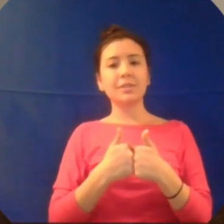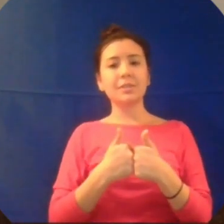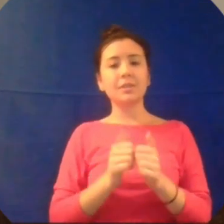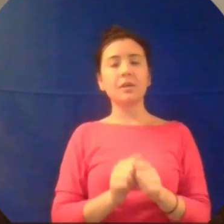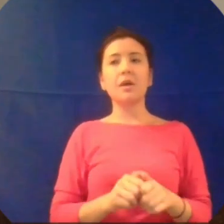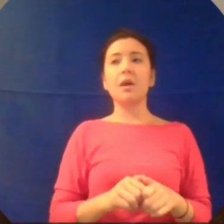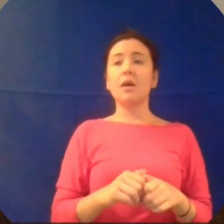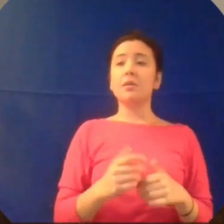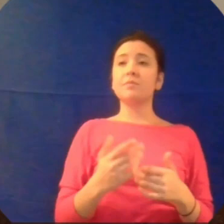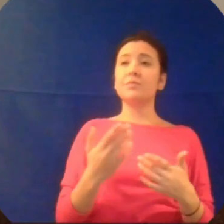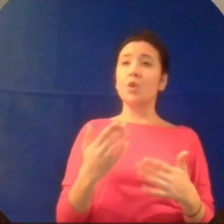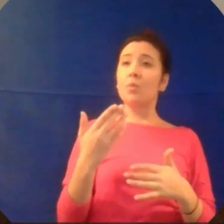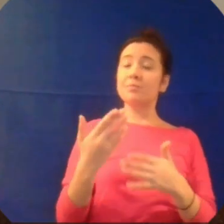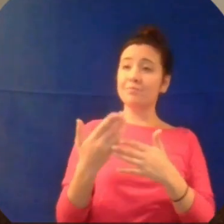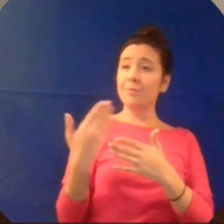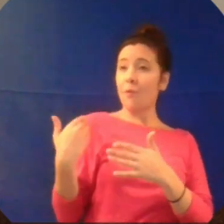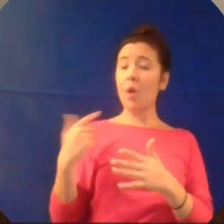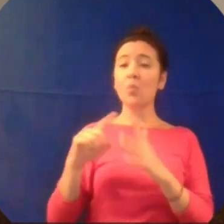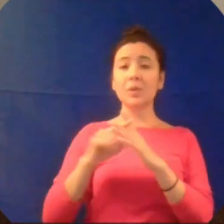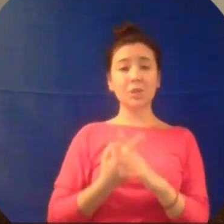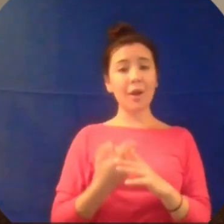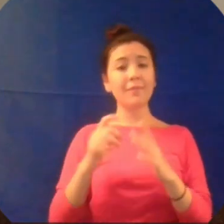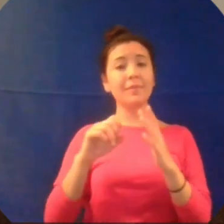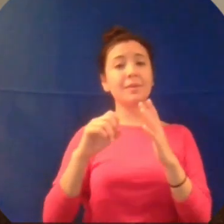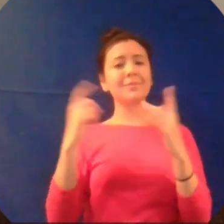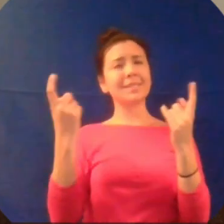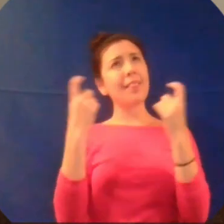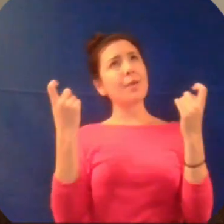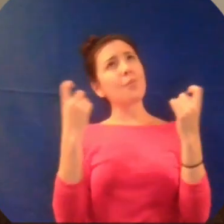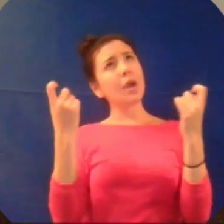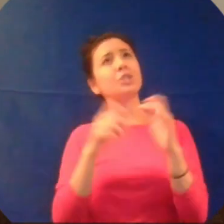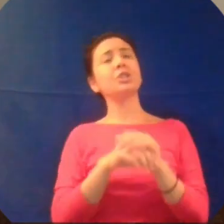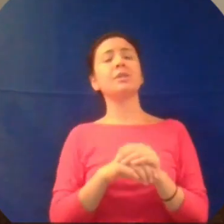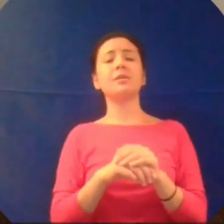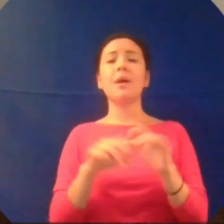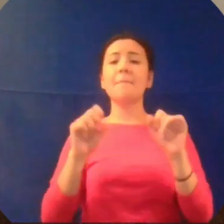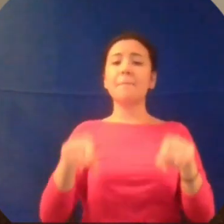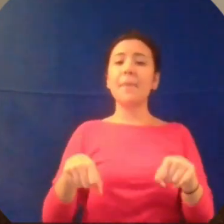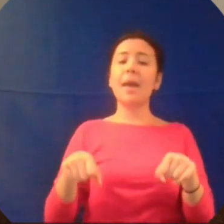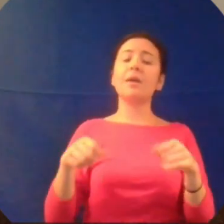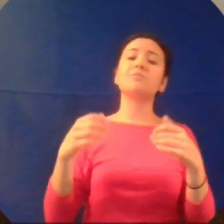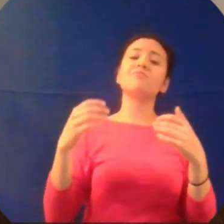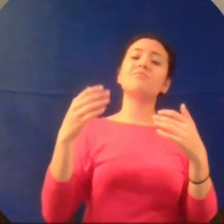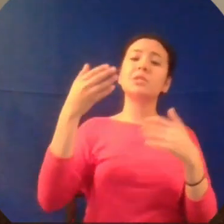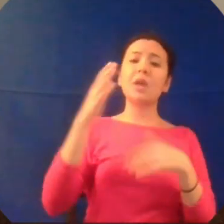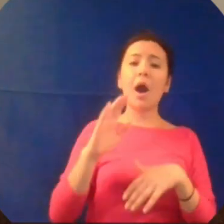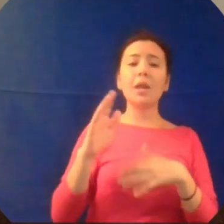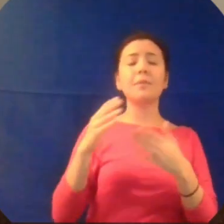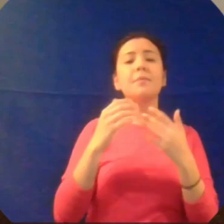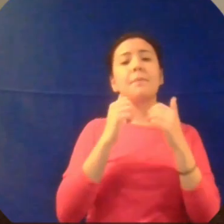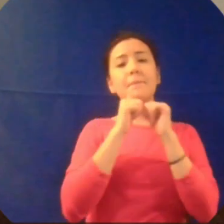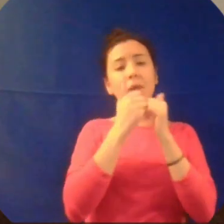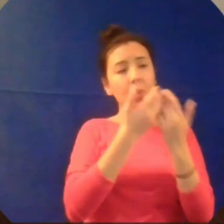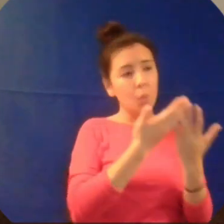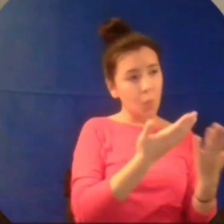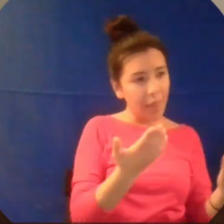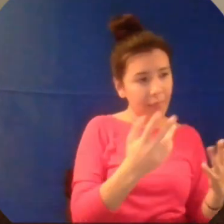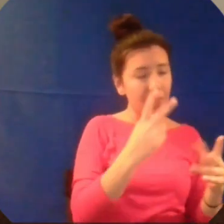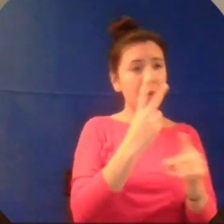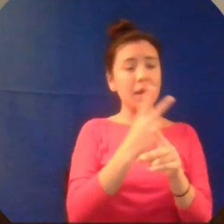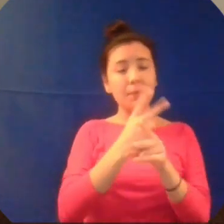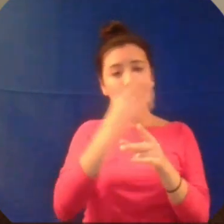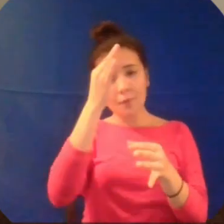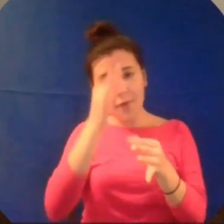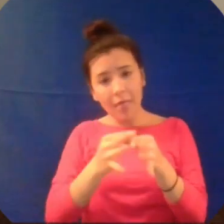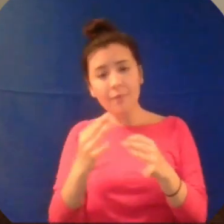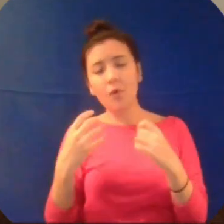next few days before we begin the celebration of Christmas, may God be with you and in your families, keeping you strong, keeping you obedient, keeping you faithful